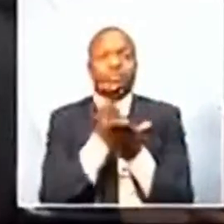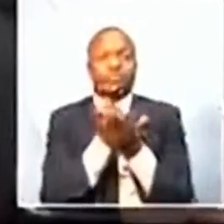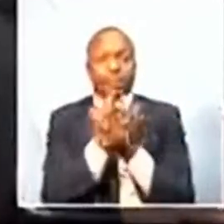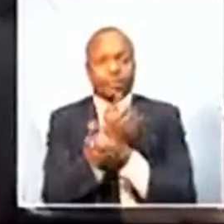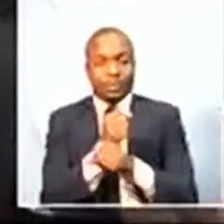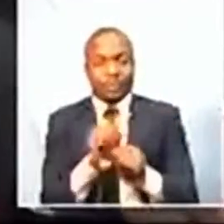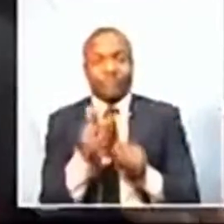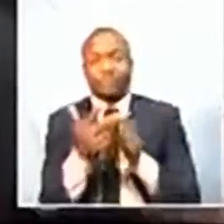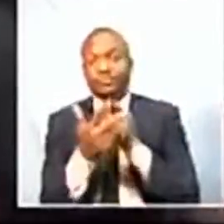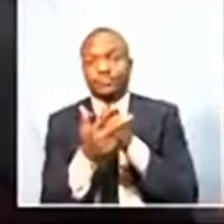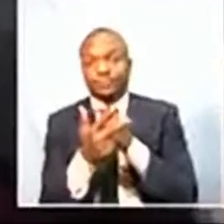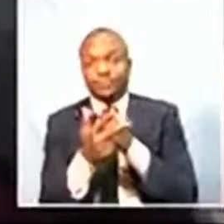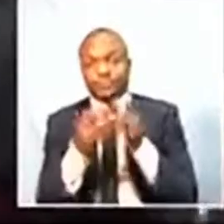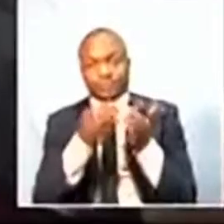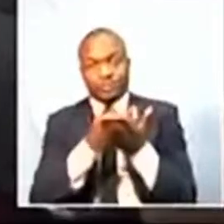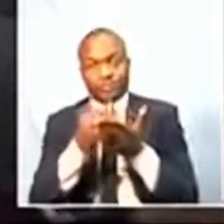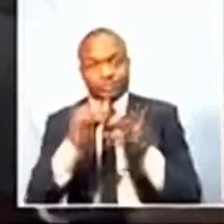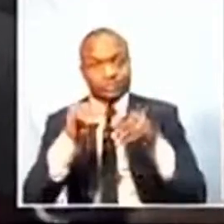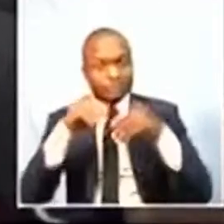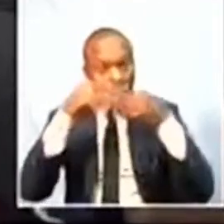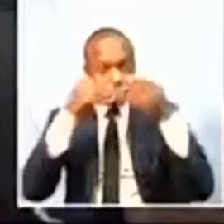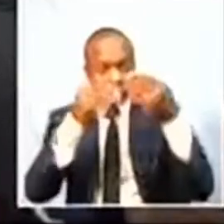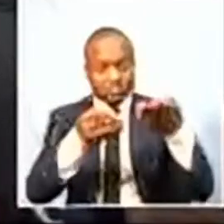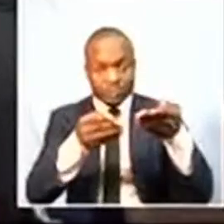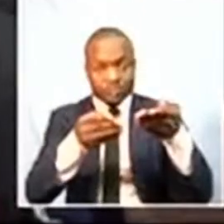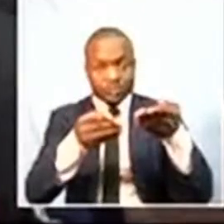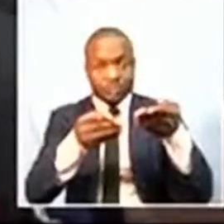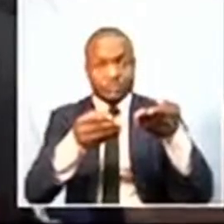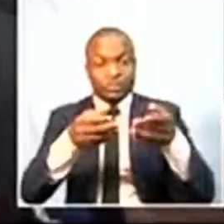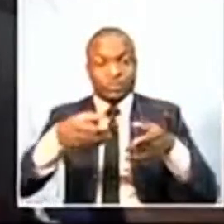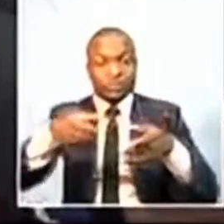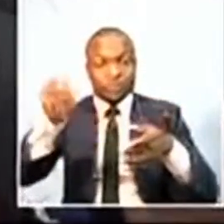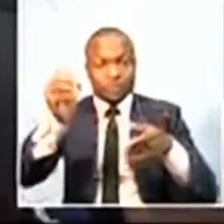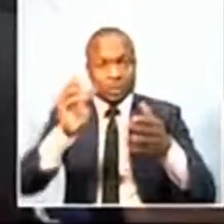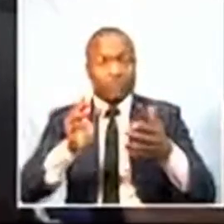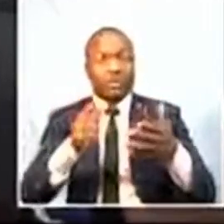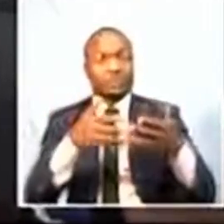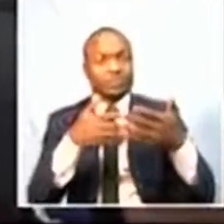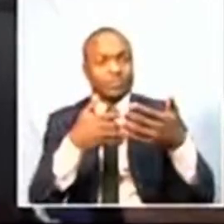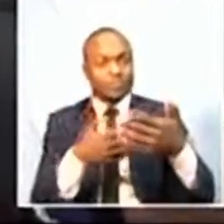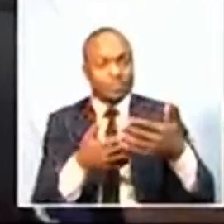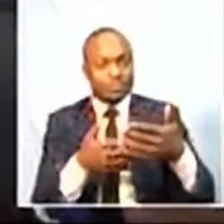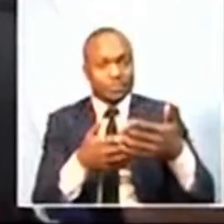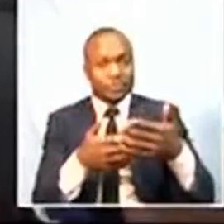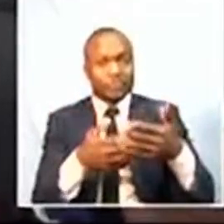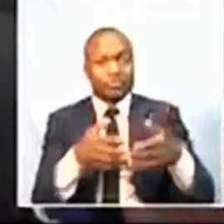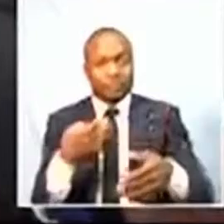3, failure to avail ownership documents for equipment. Cause of query,